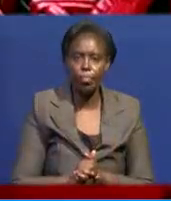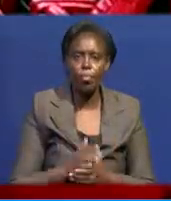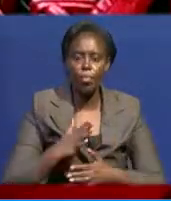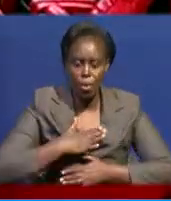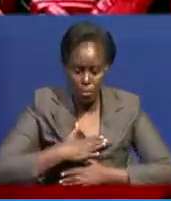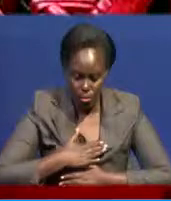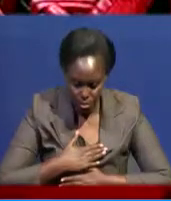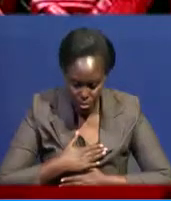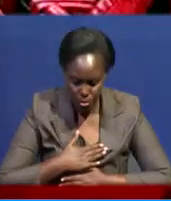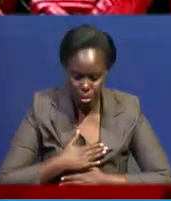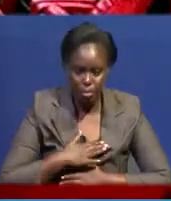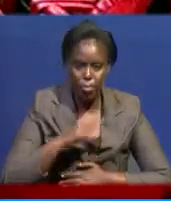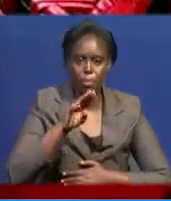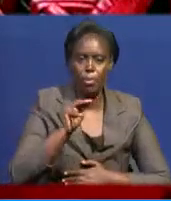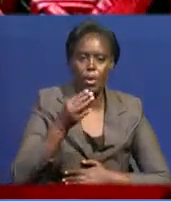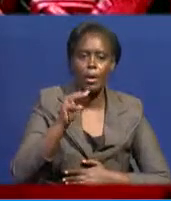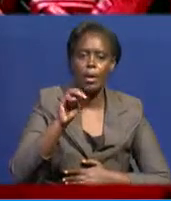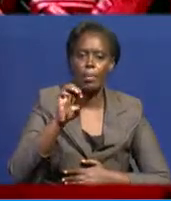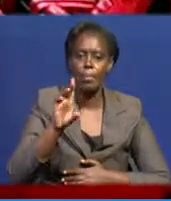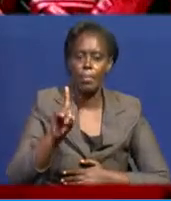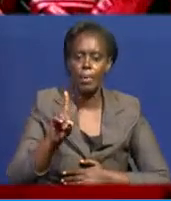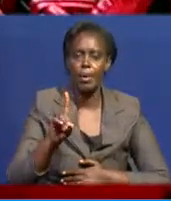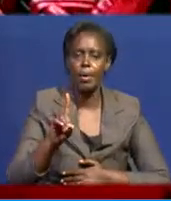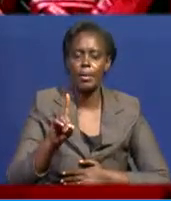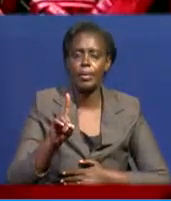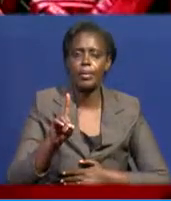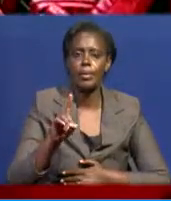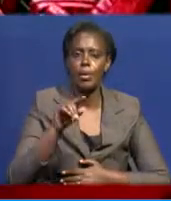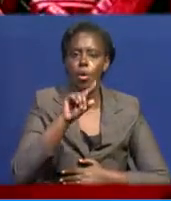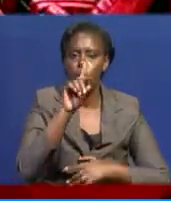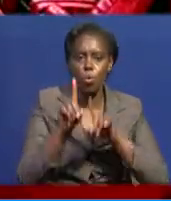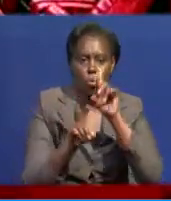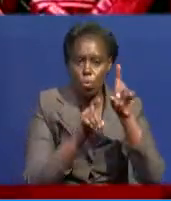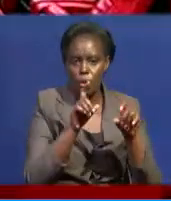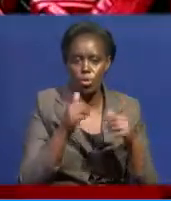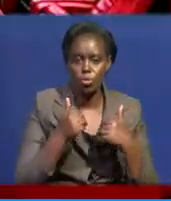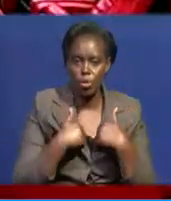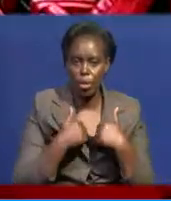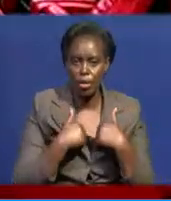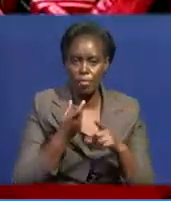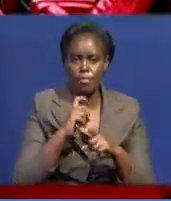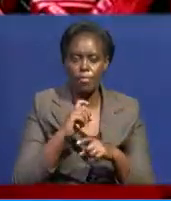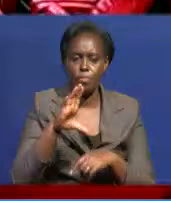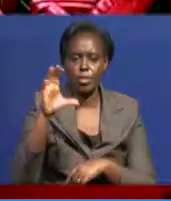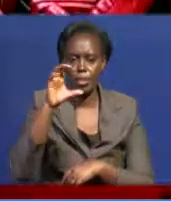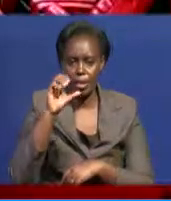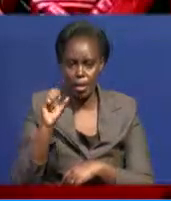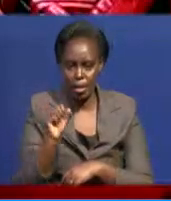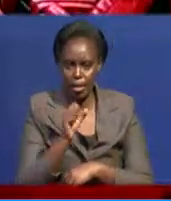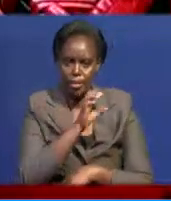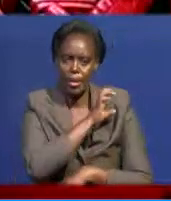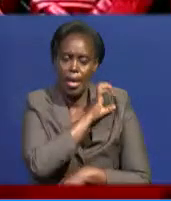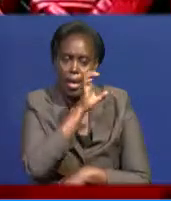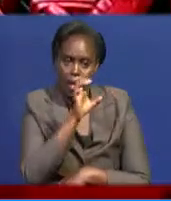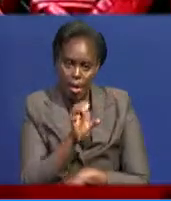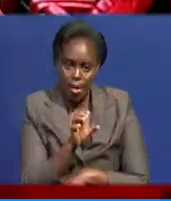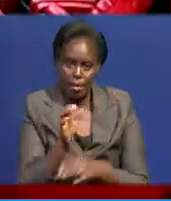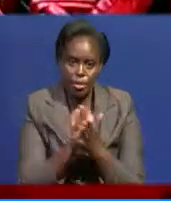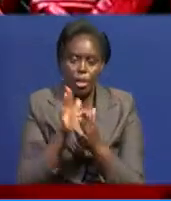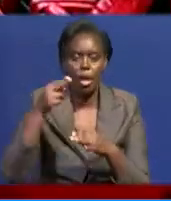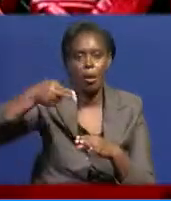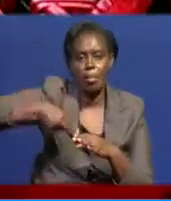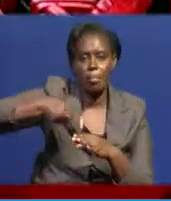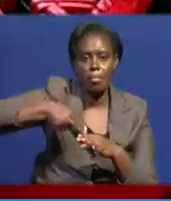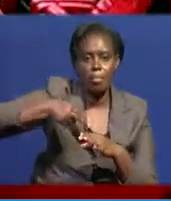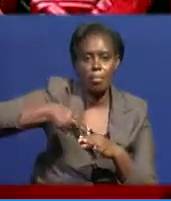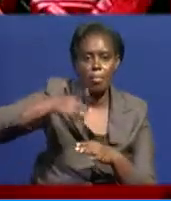Honorable Mohamed Chute for Marsabit County also has questions for the Honorable Cabinet Secretary for Energy and Petroleum,